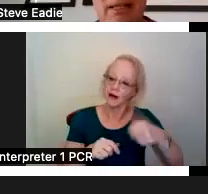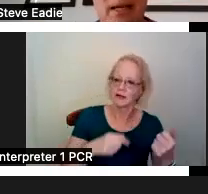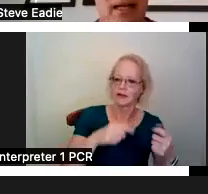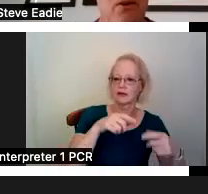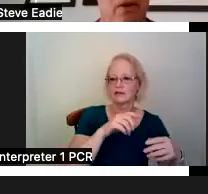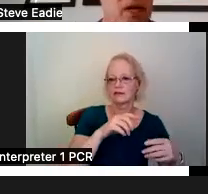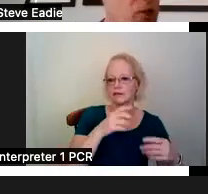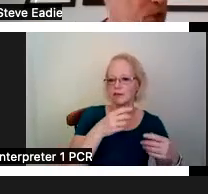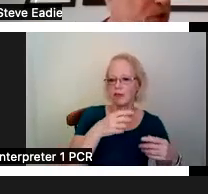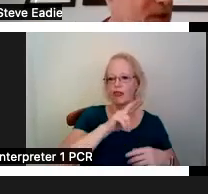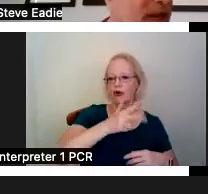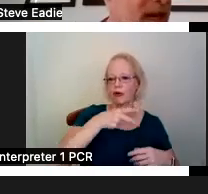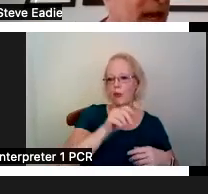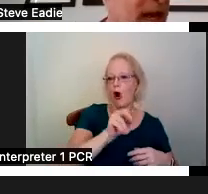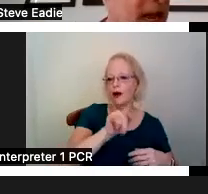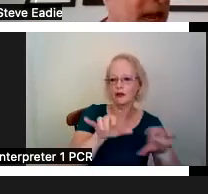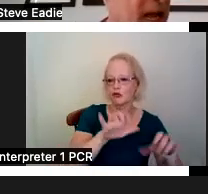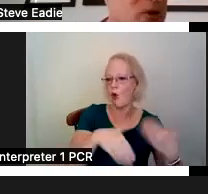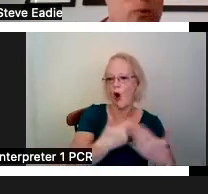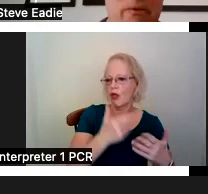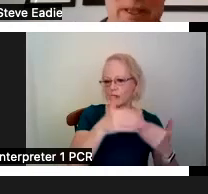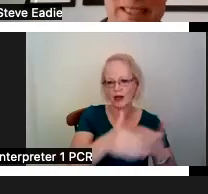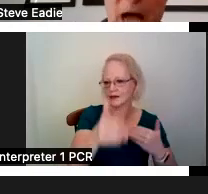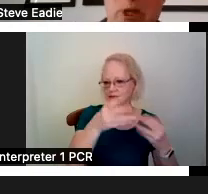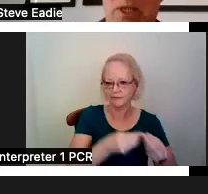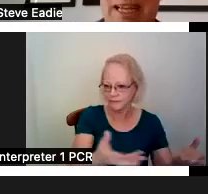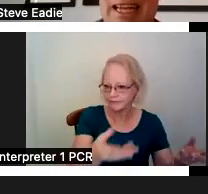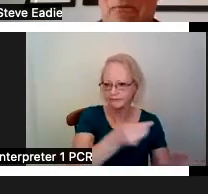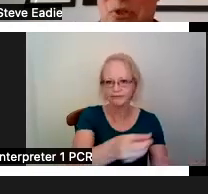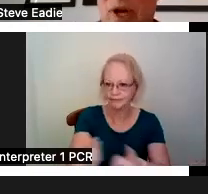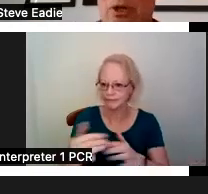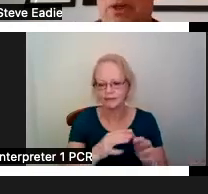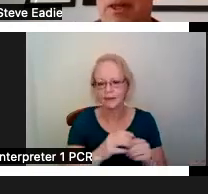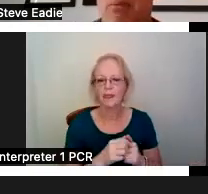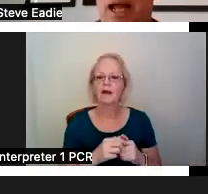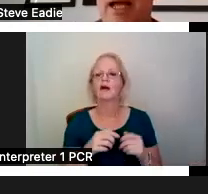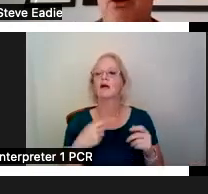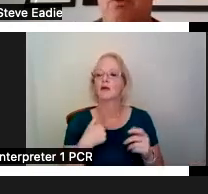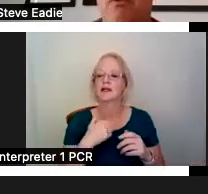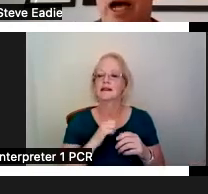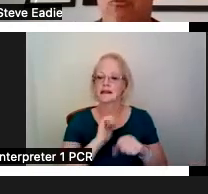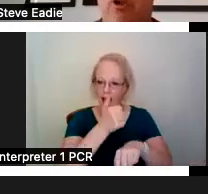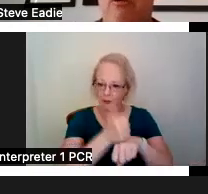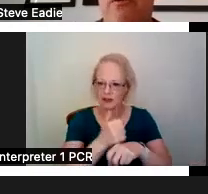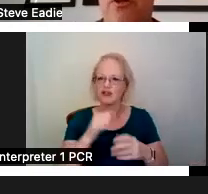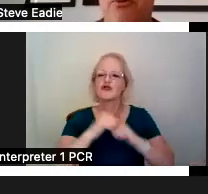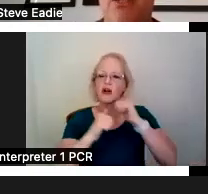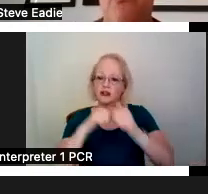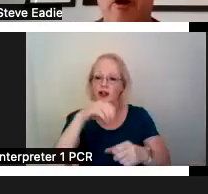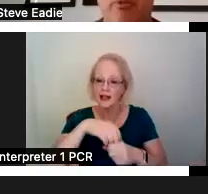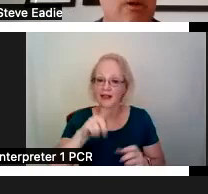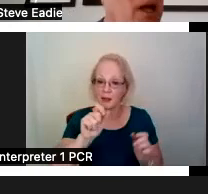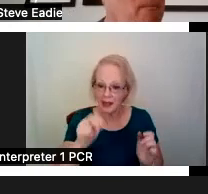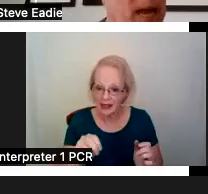It is collective defined contribution, and we've established infrastructure within the plan to provide what are referred to